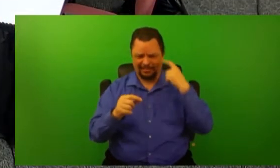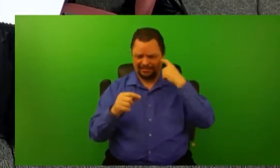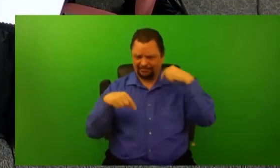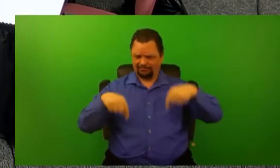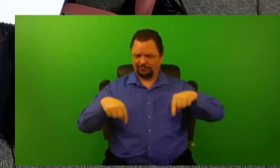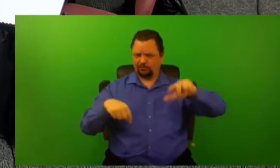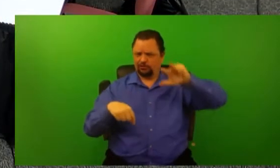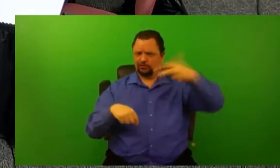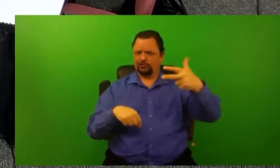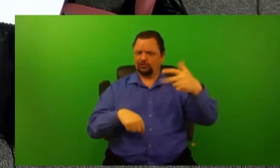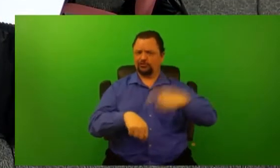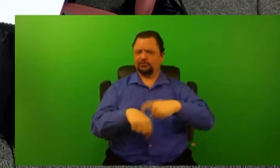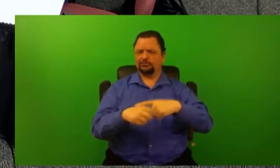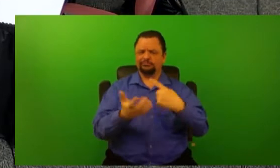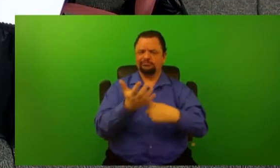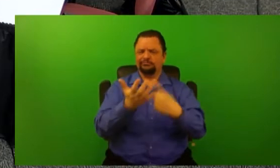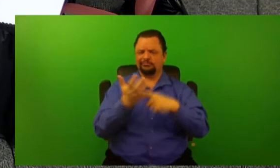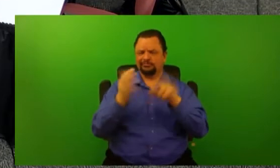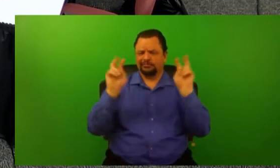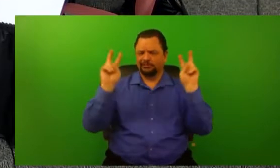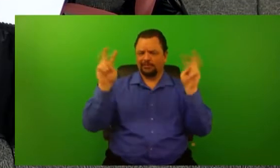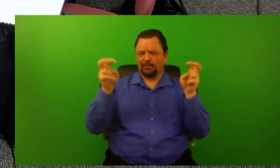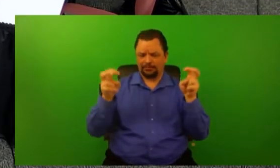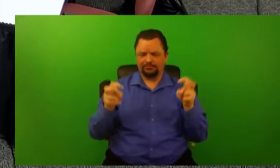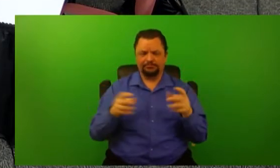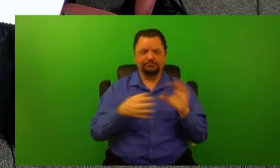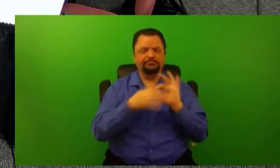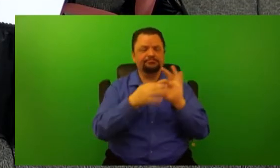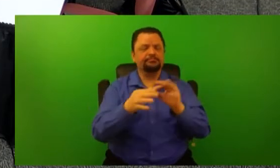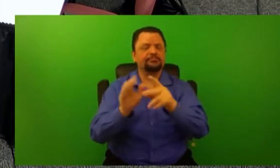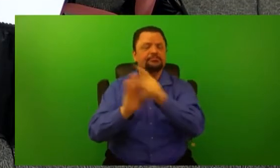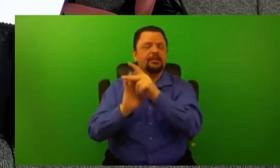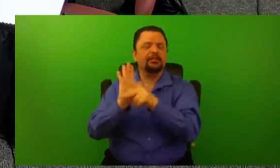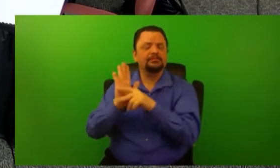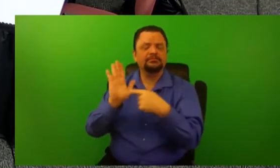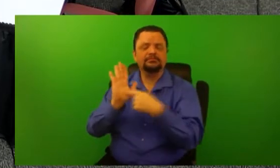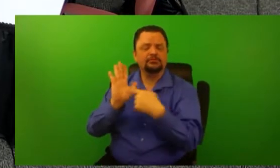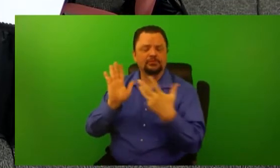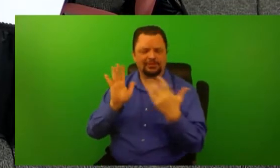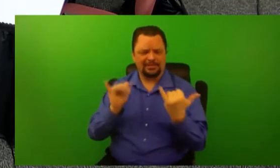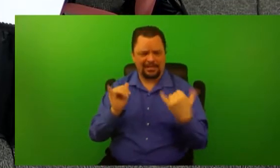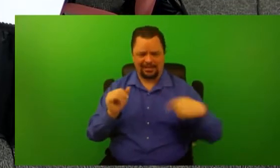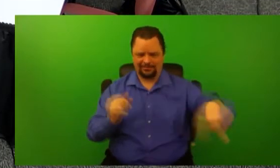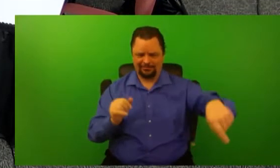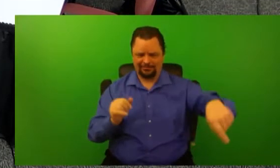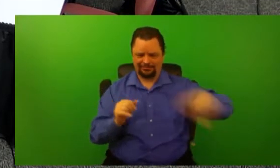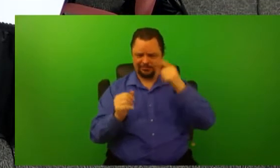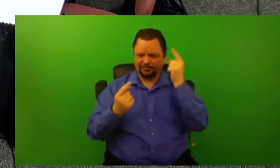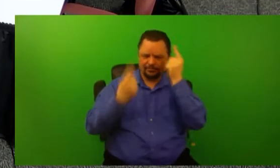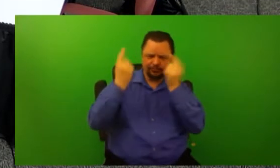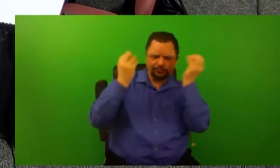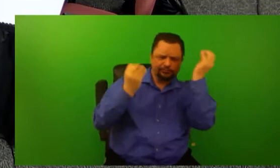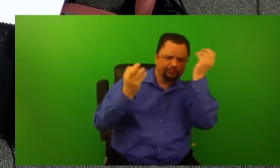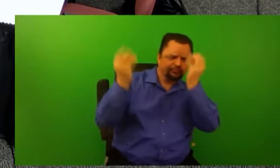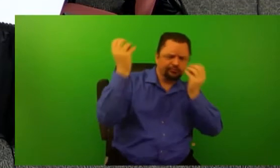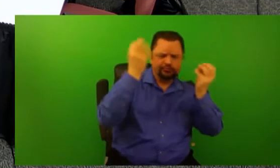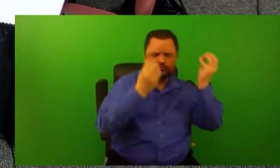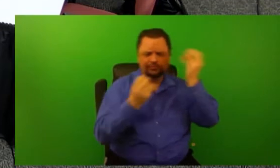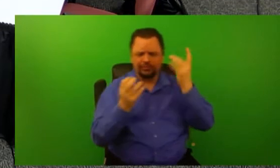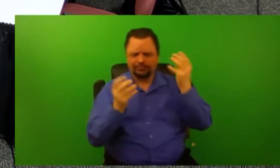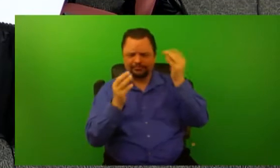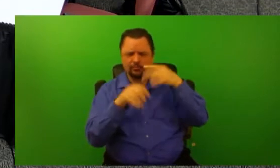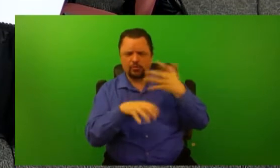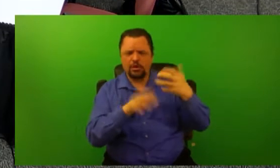subject. Certainly. The policy that we have under consideration today reflects the conversation we had at our